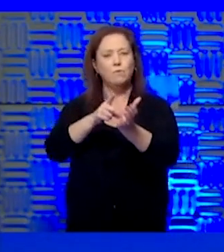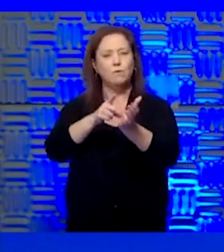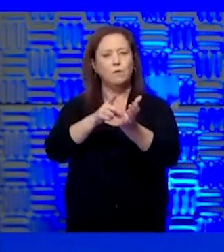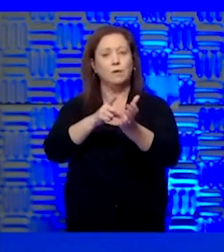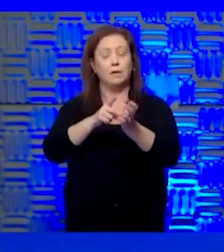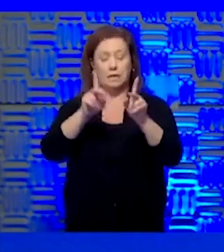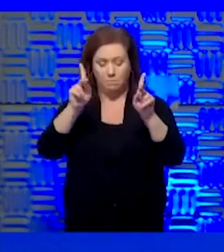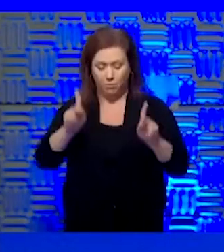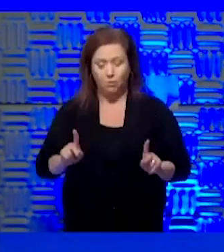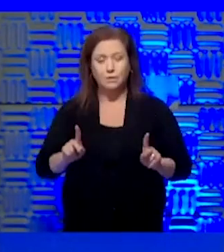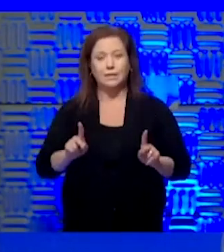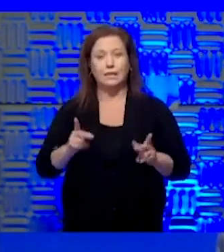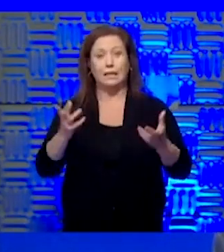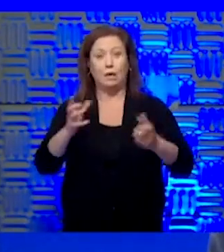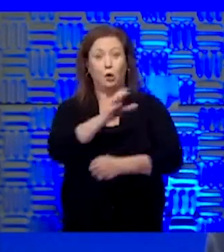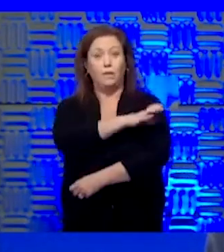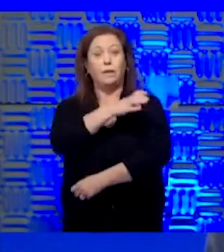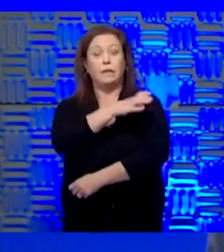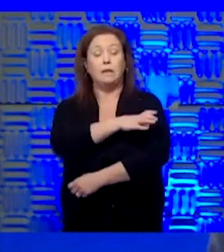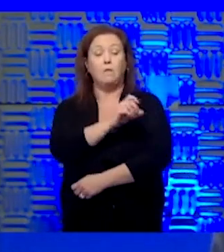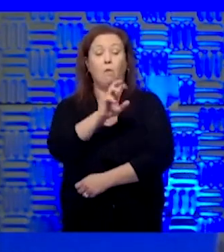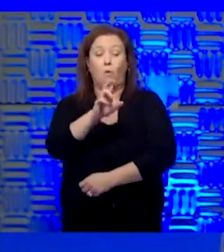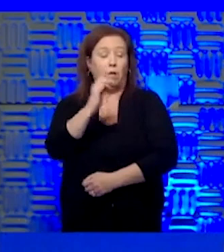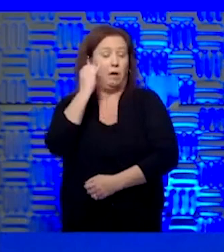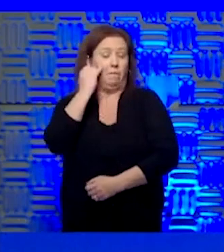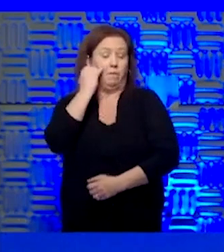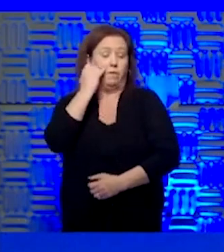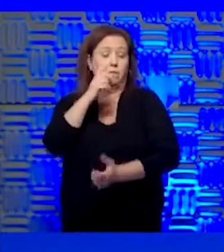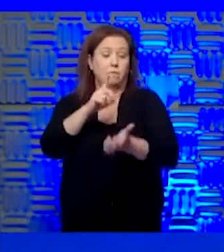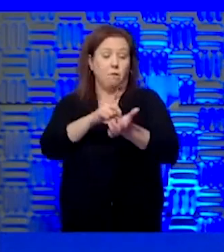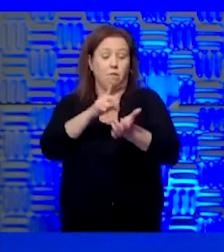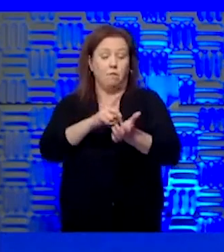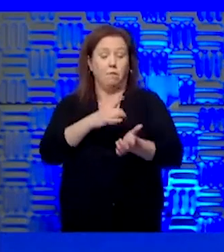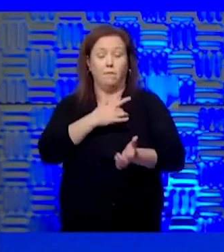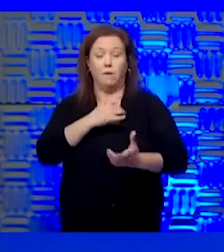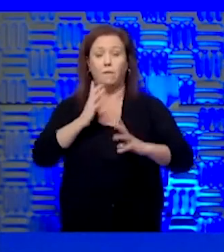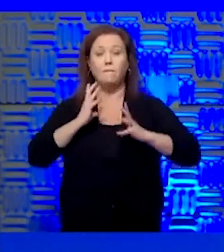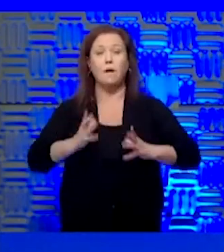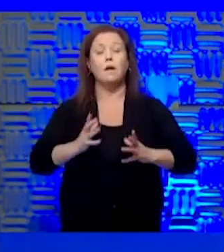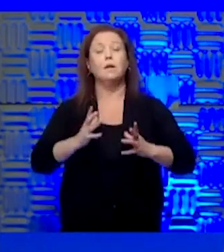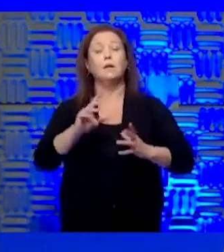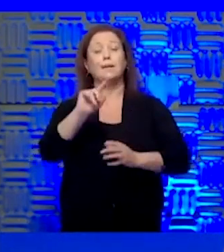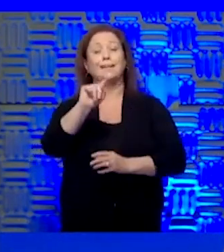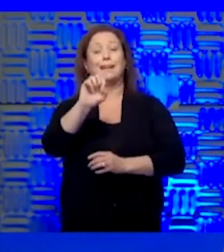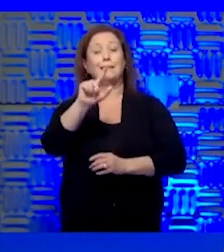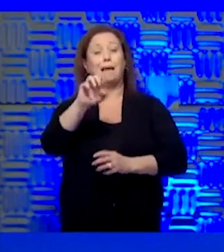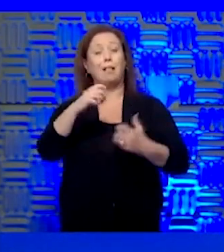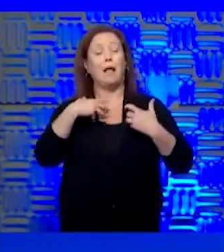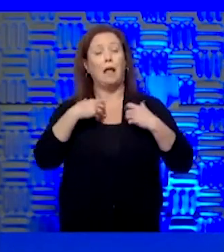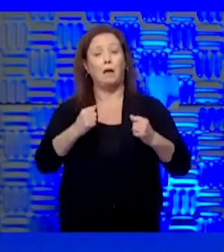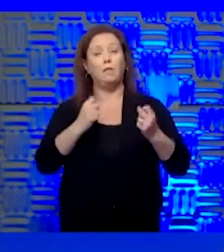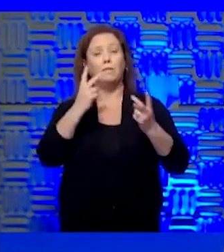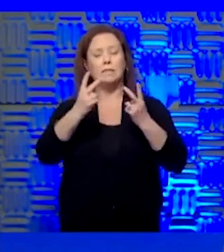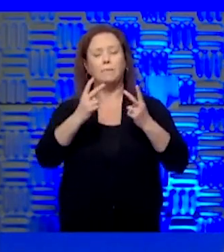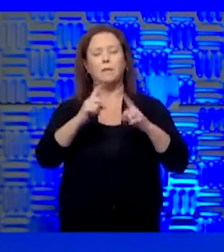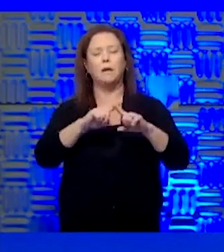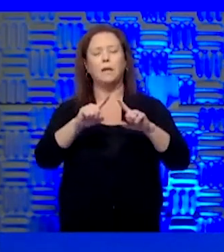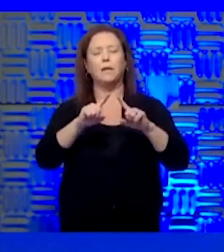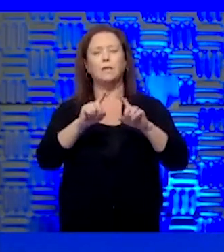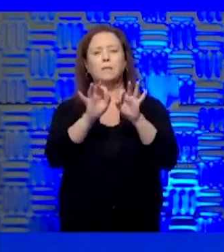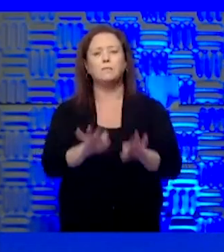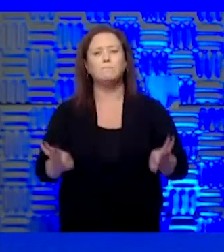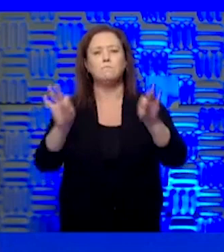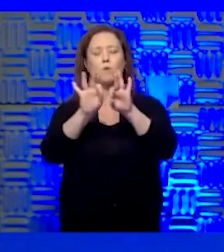in person in the clinic, or if they think it's okay and you can get with the telehealth visit, then do that. But it's important and imperative to keep those chronic